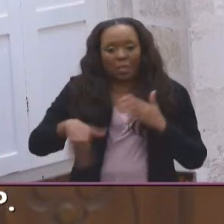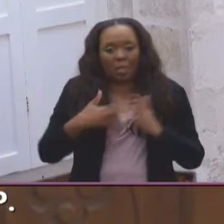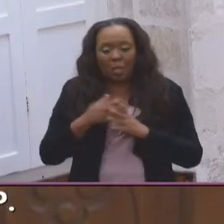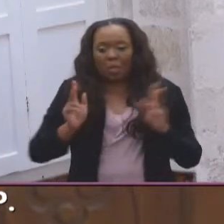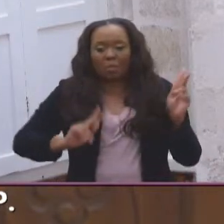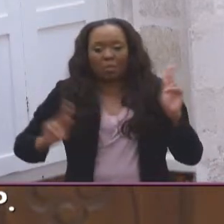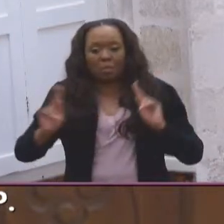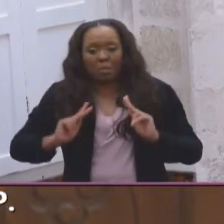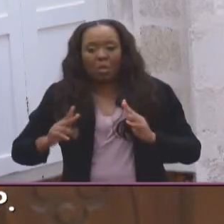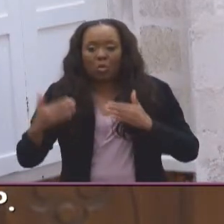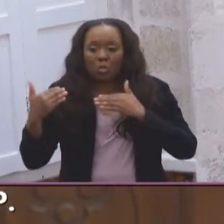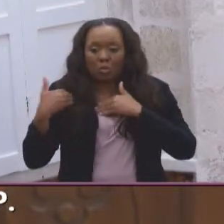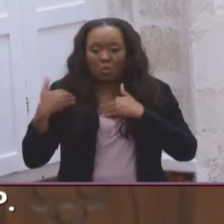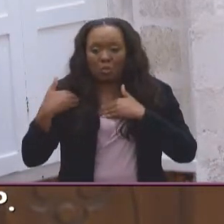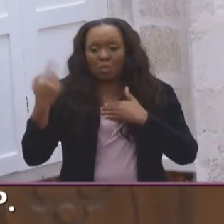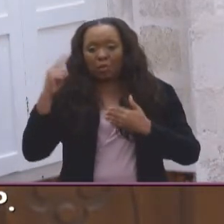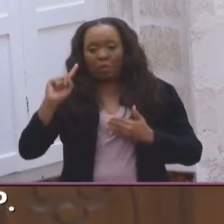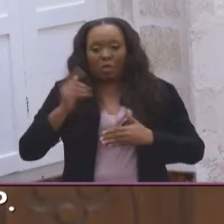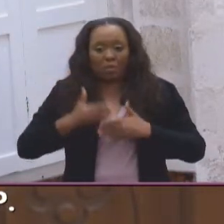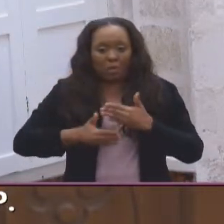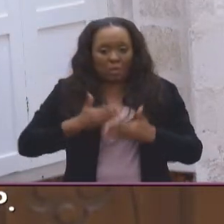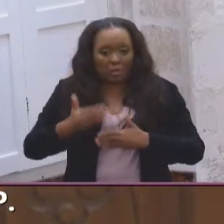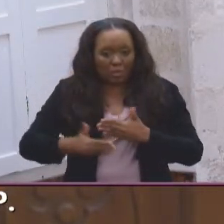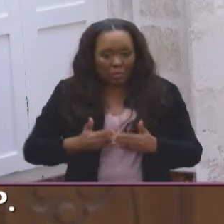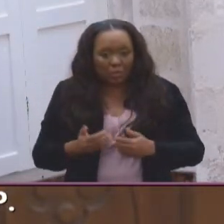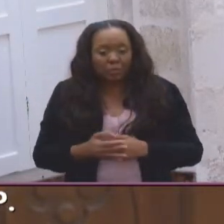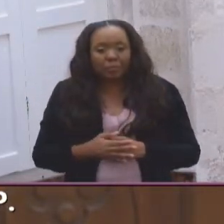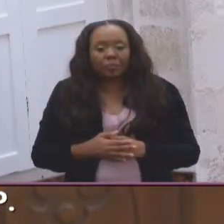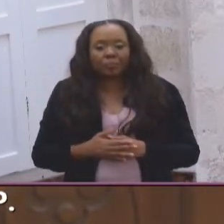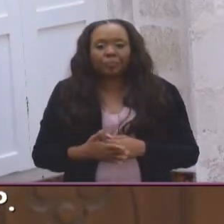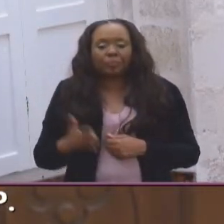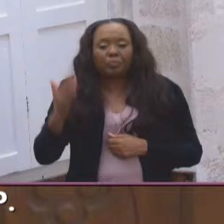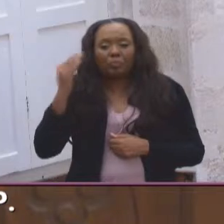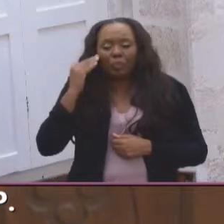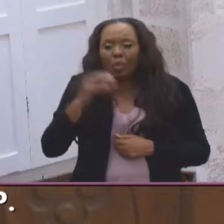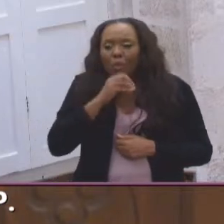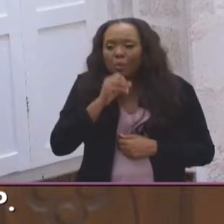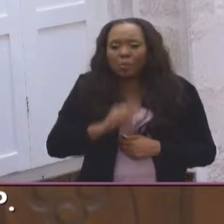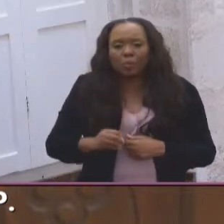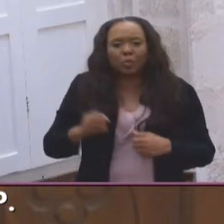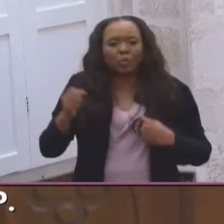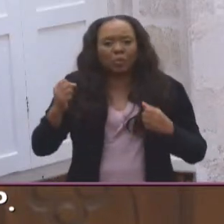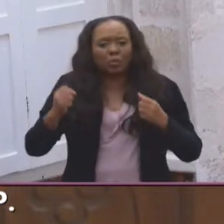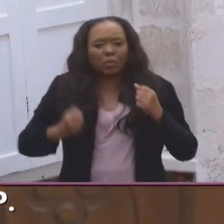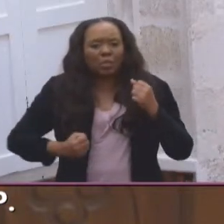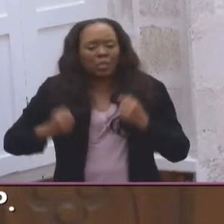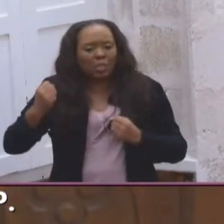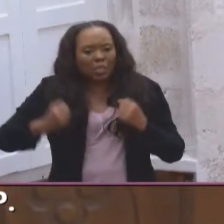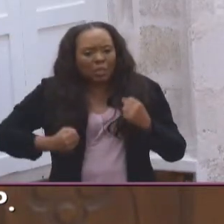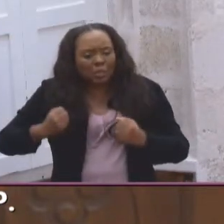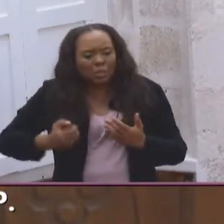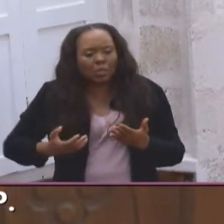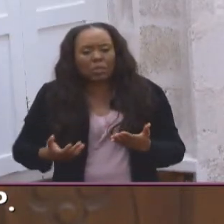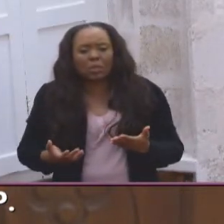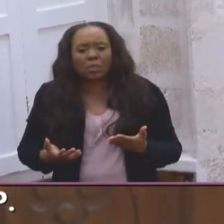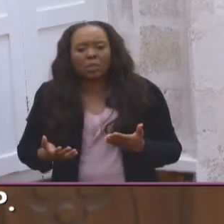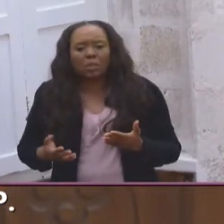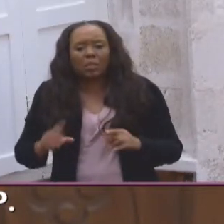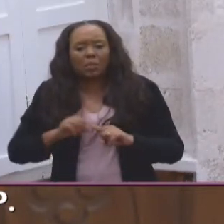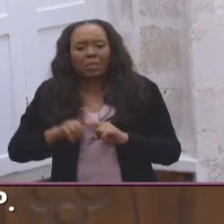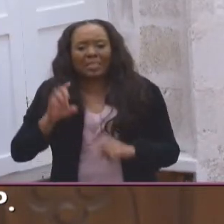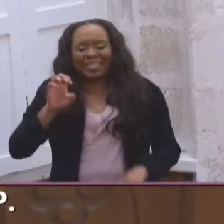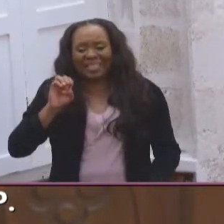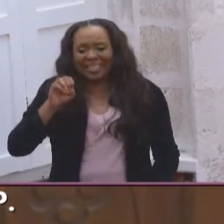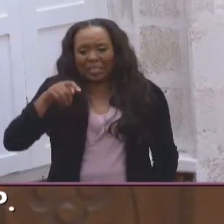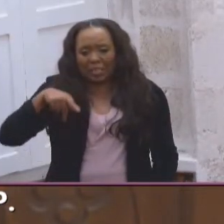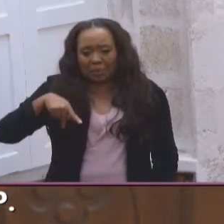process. As related to derelict vehicles, the Act already covers that, but that is dealt with by